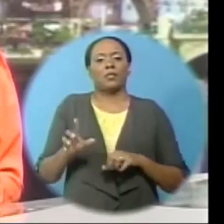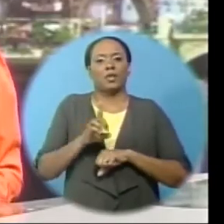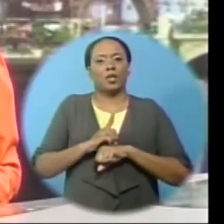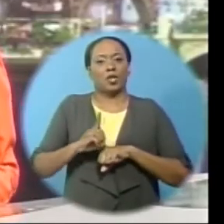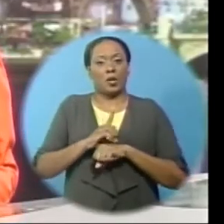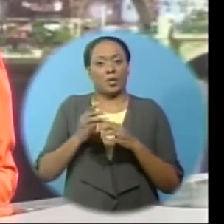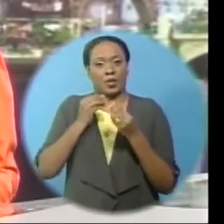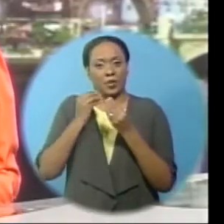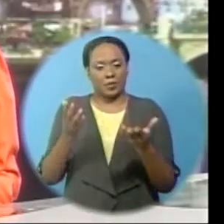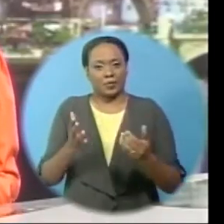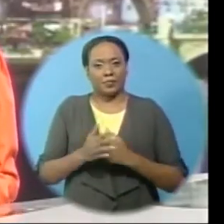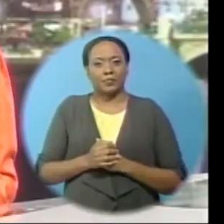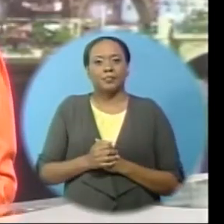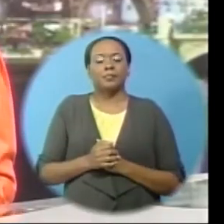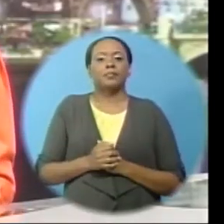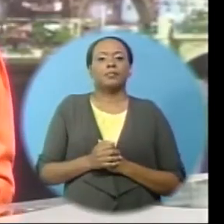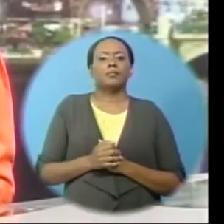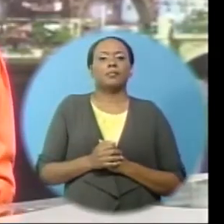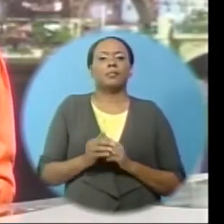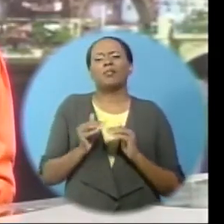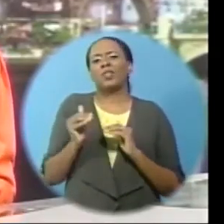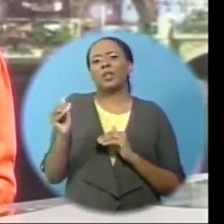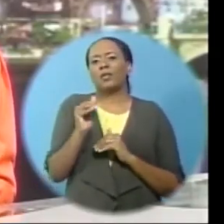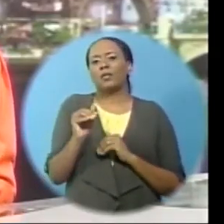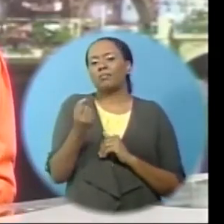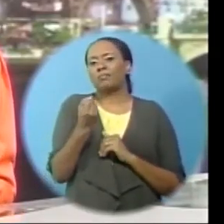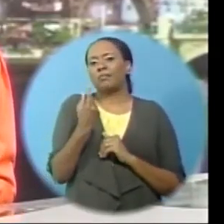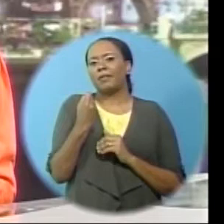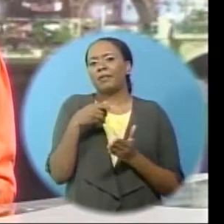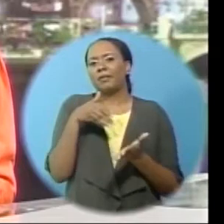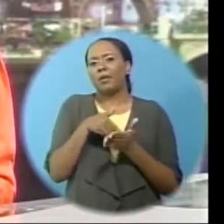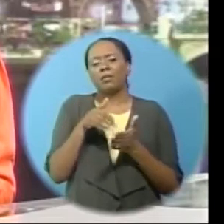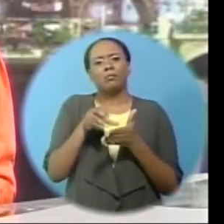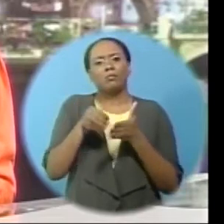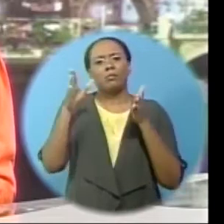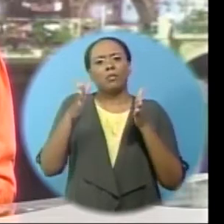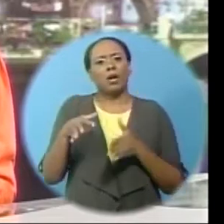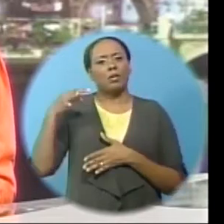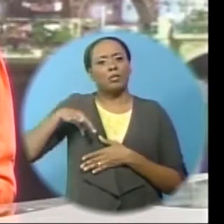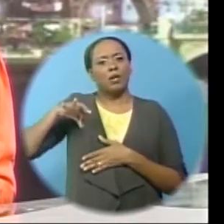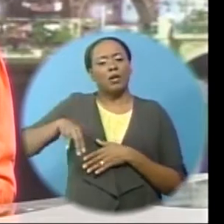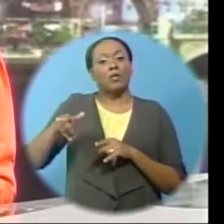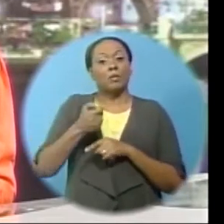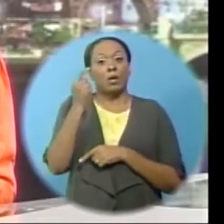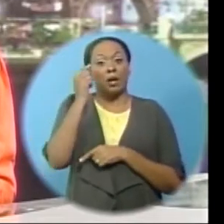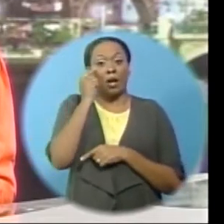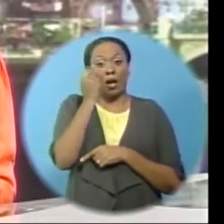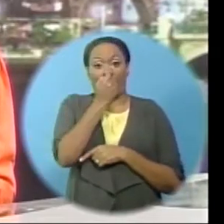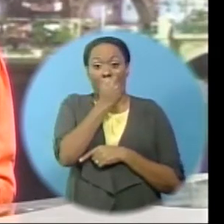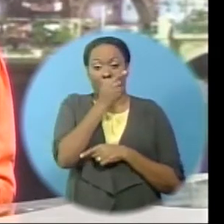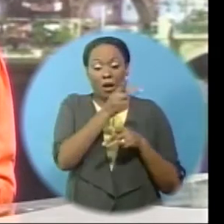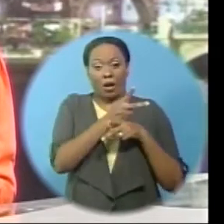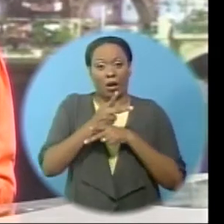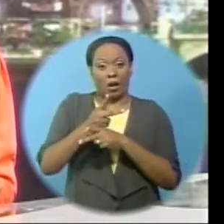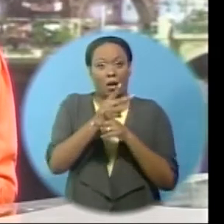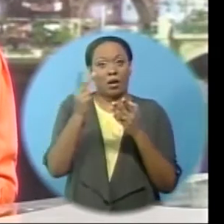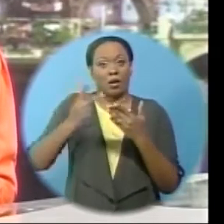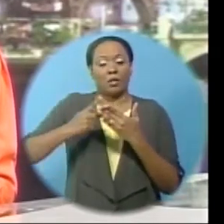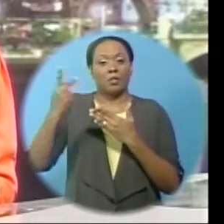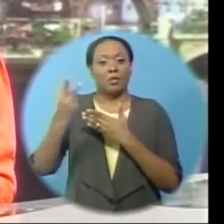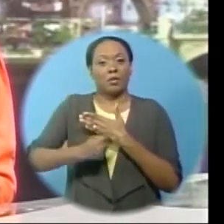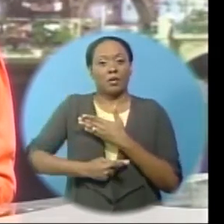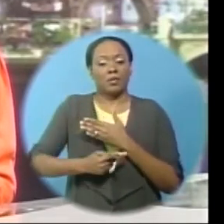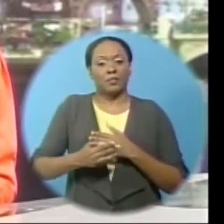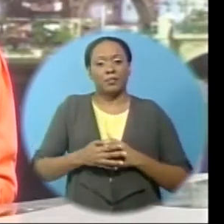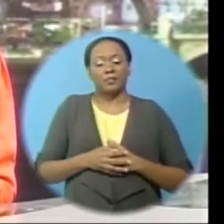Well, turning now to news from Dominica, we hear that over 11,000 students have benefited from the I Can See Clearly